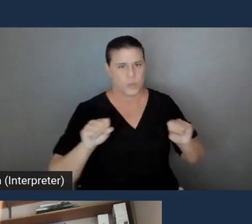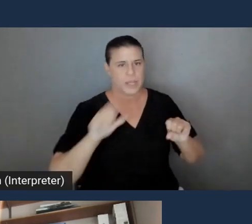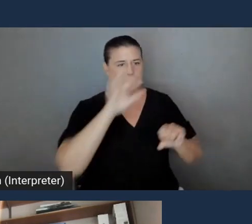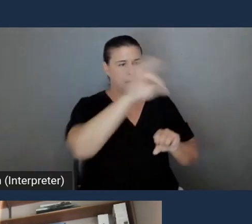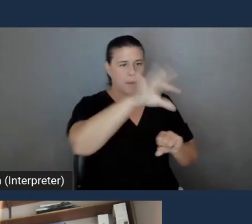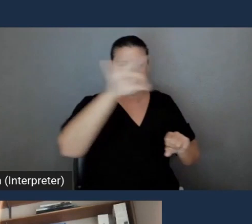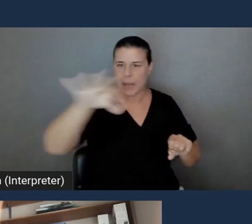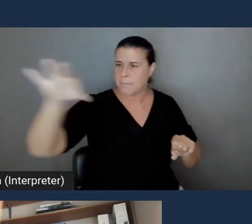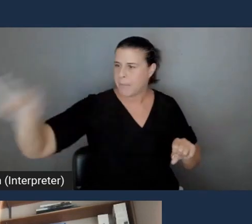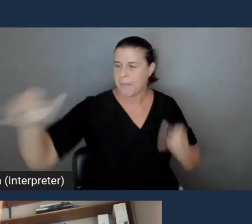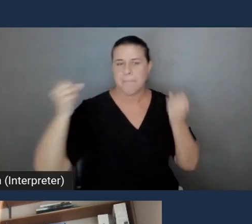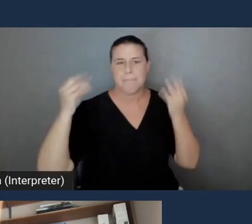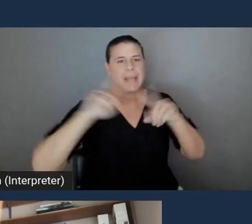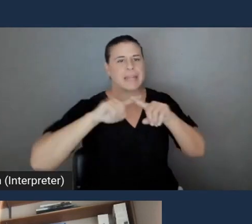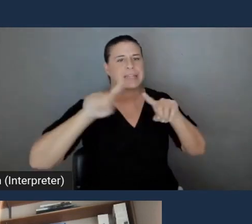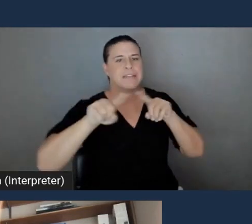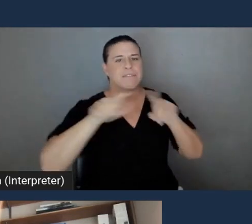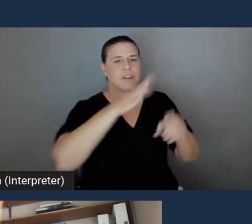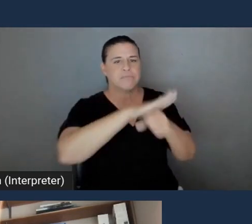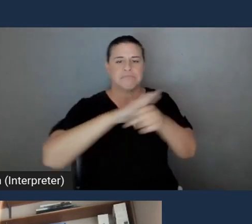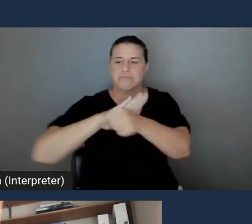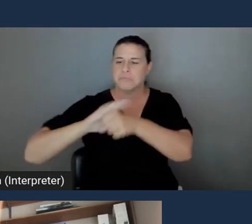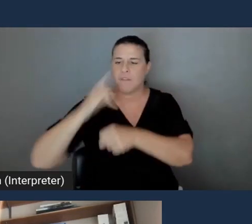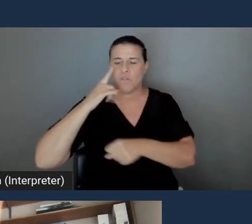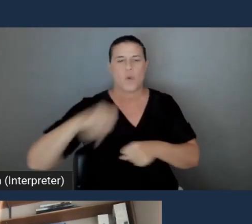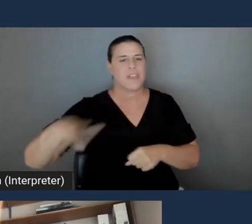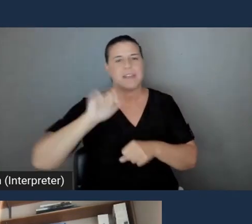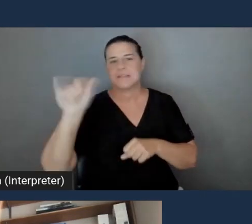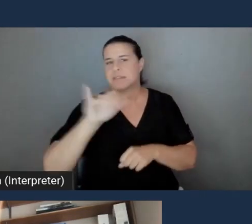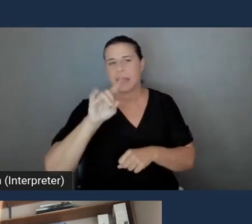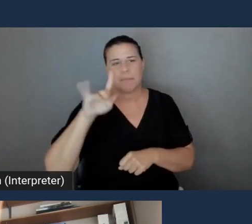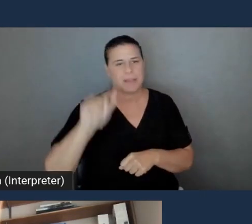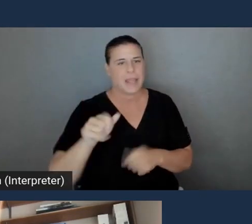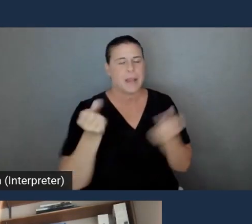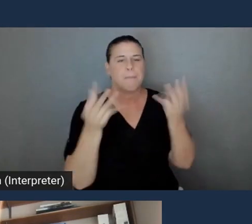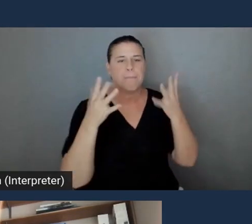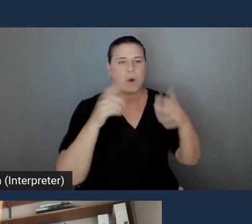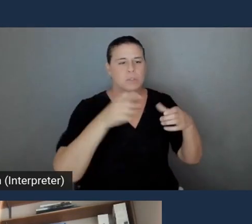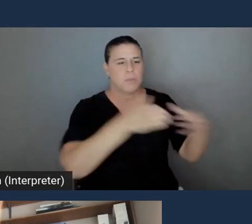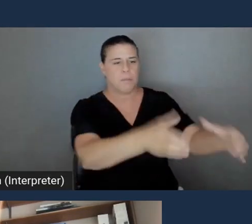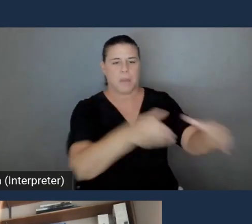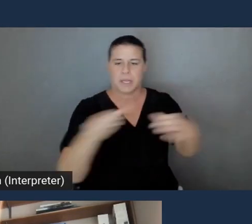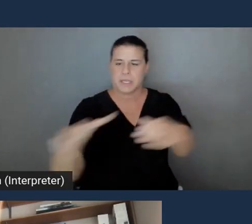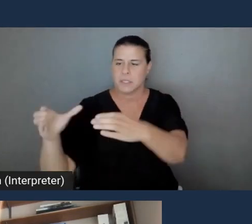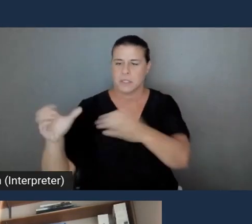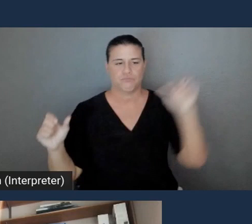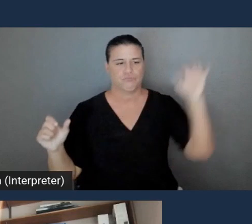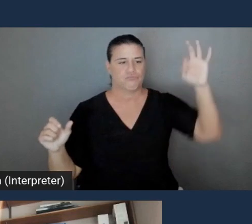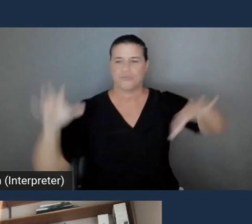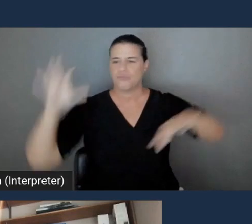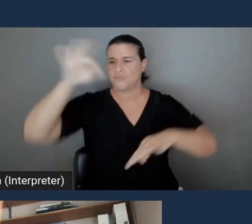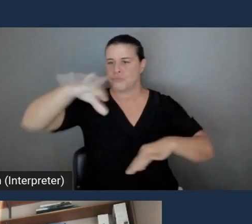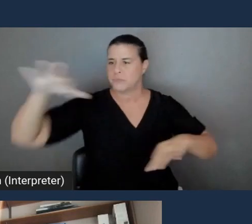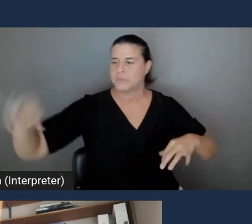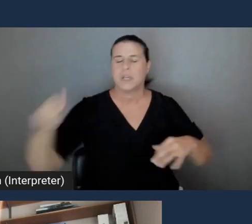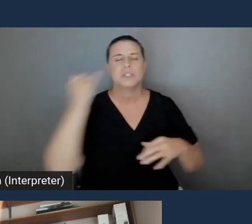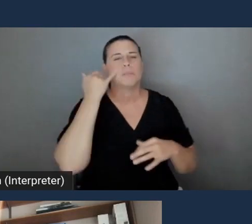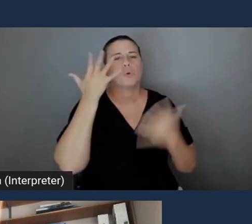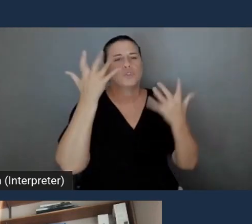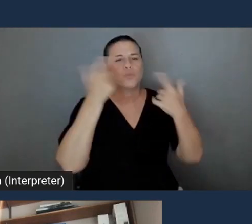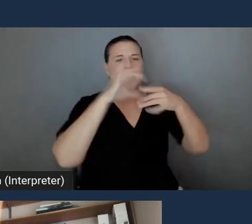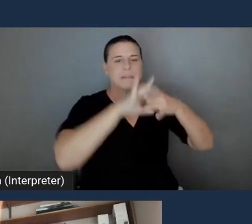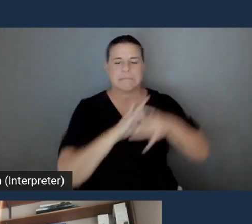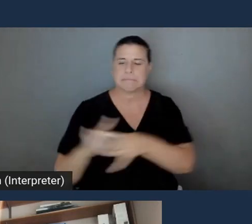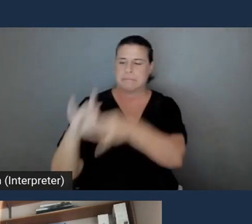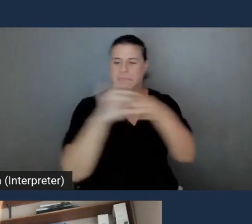have multi-destination replication for that, to put all of that same data in those multiple buckets. But let's say you wanted to synchronize that data so that